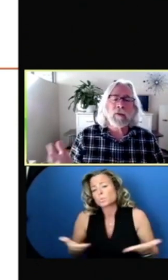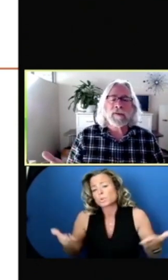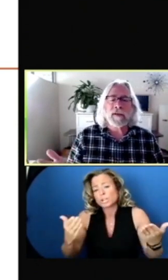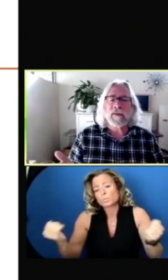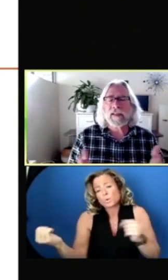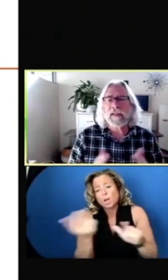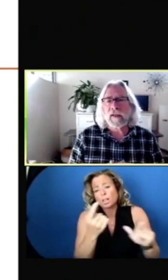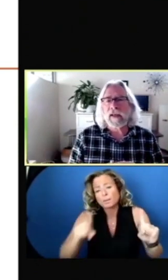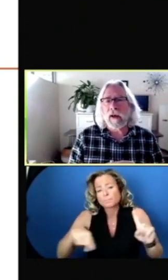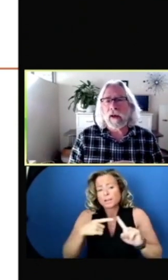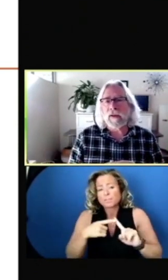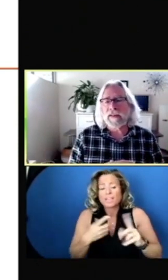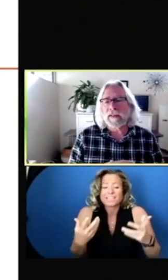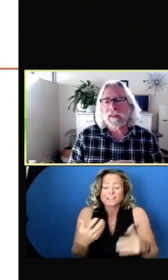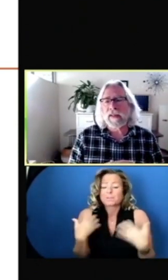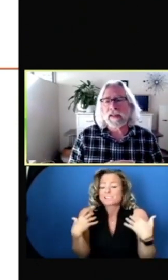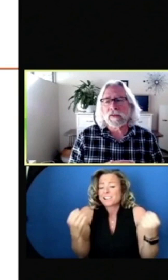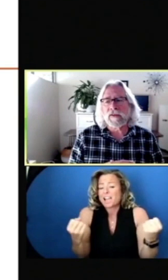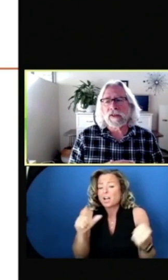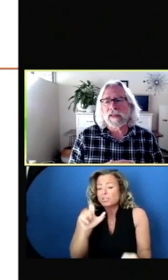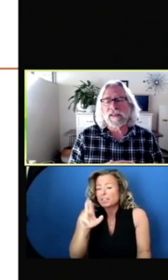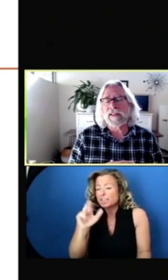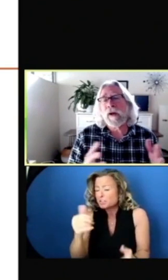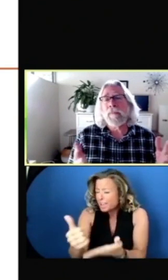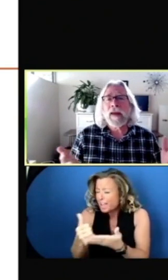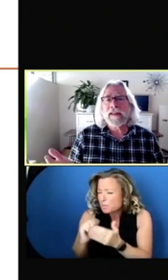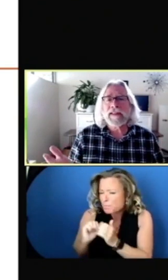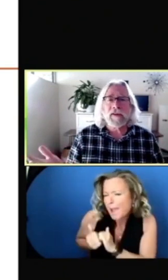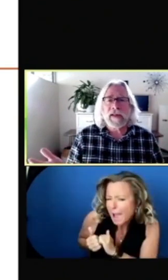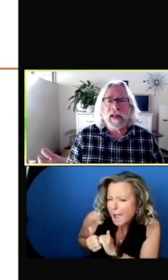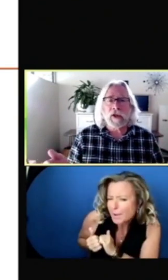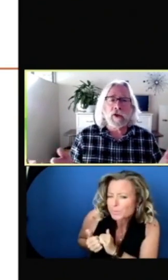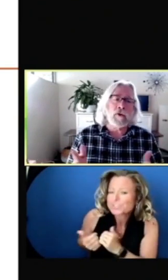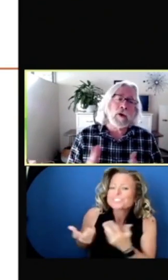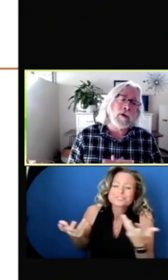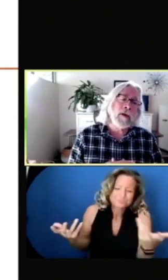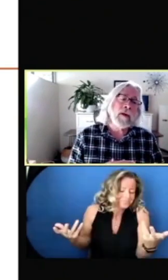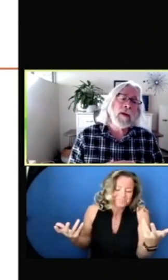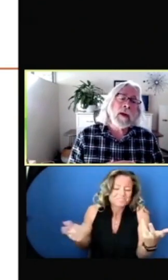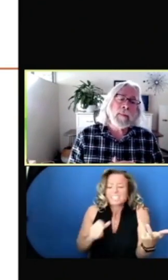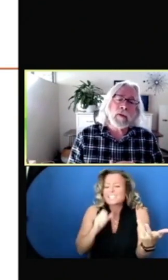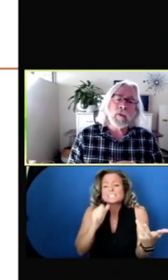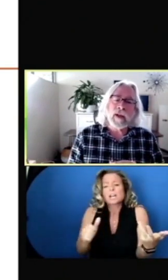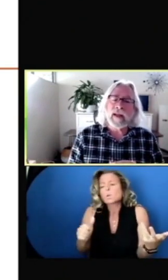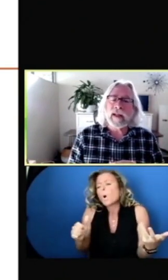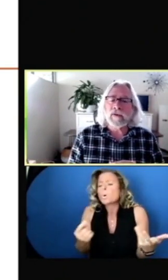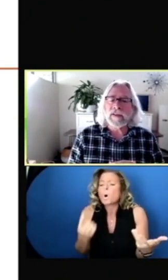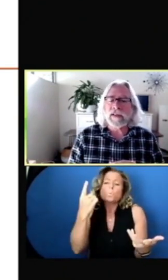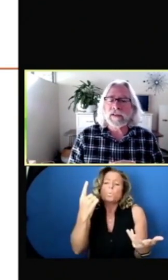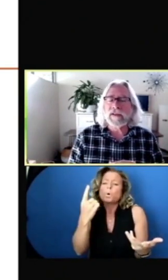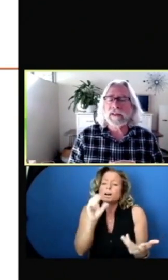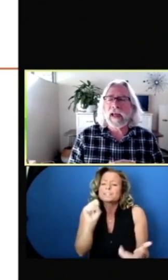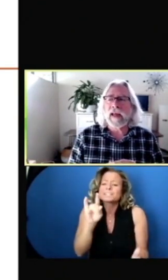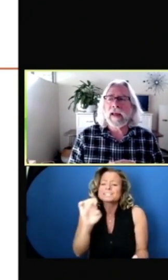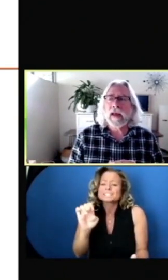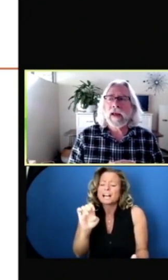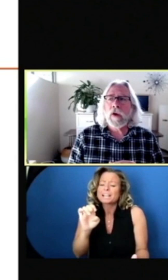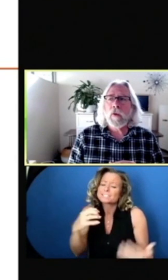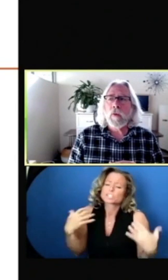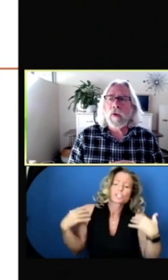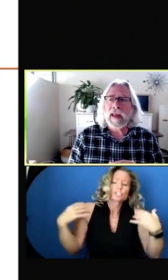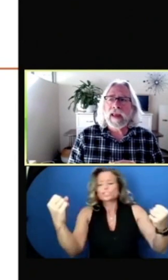how does health literacy really help us in these circumstances? Well, it's certainly not a cure-all, but it really allows us to